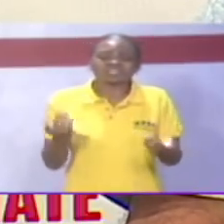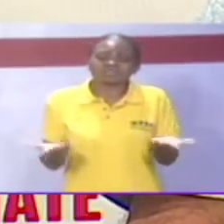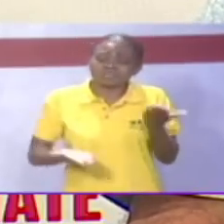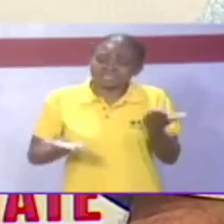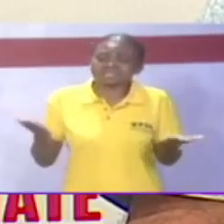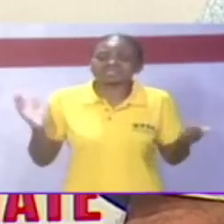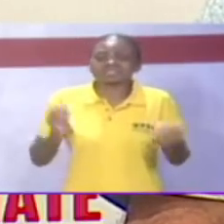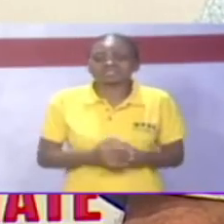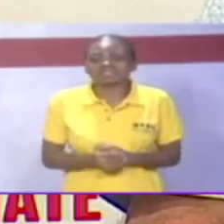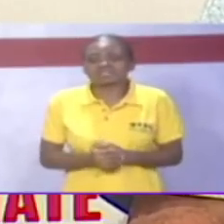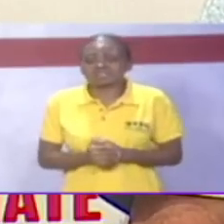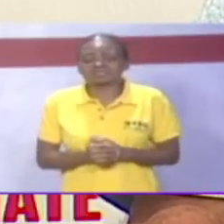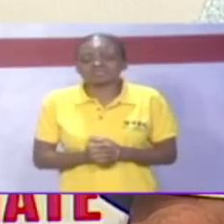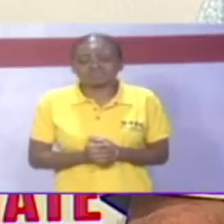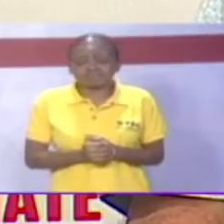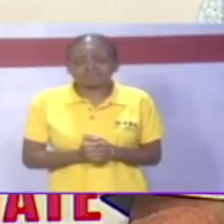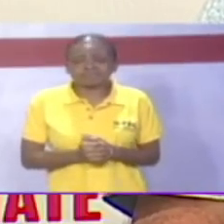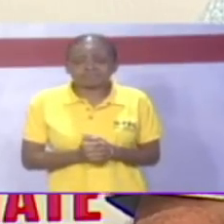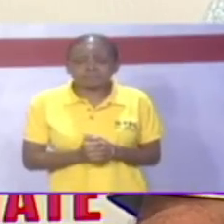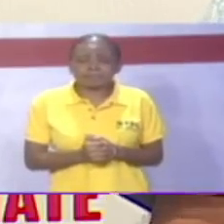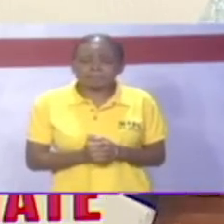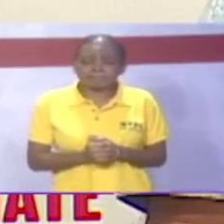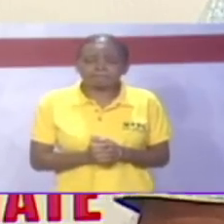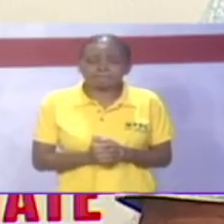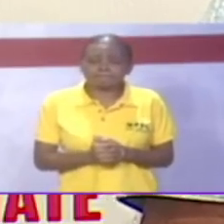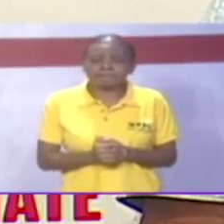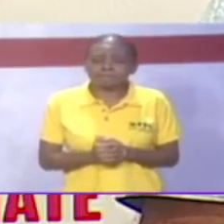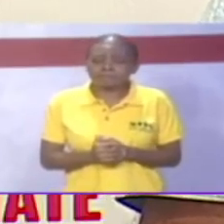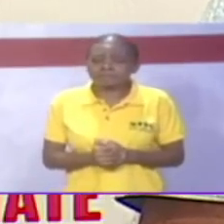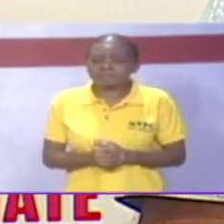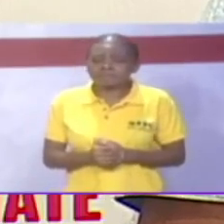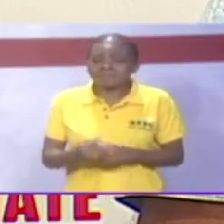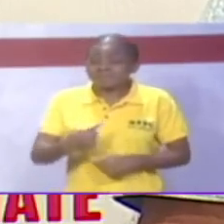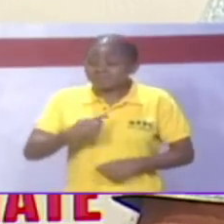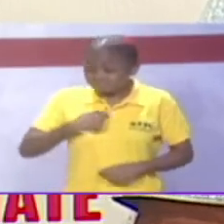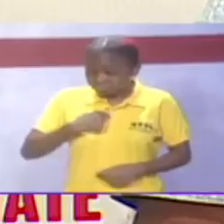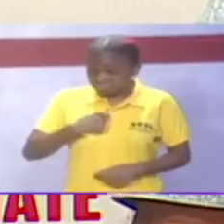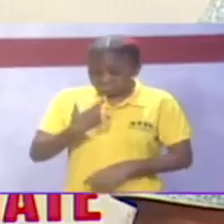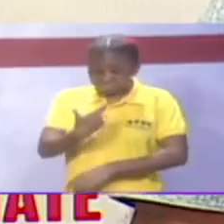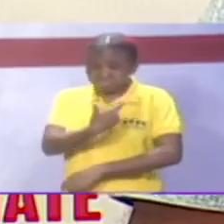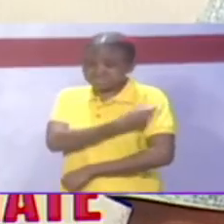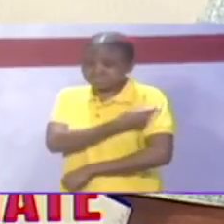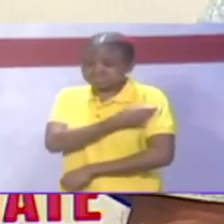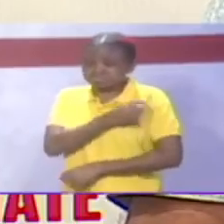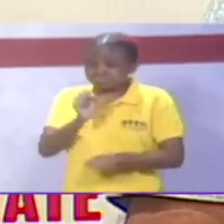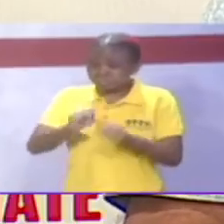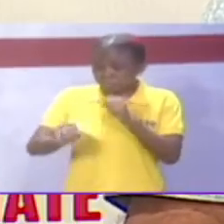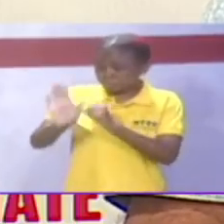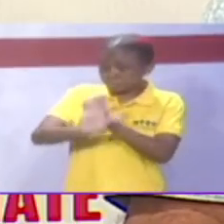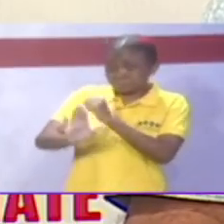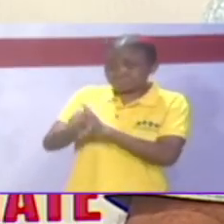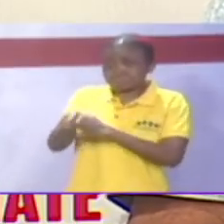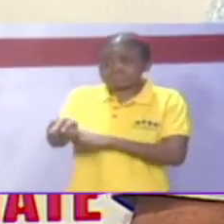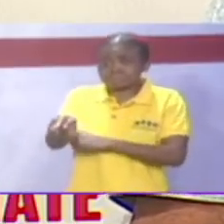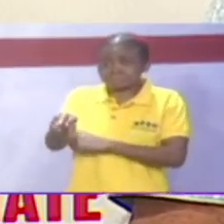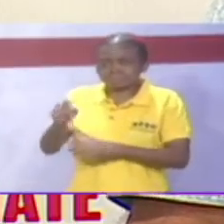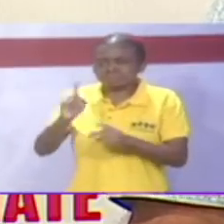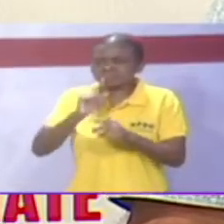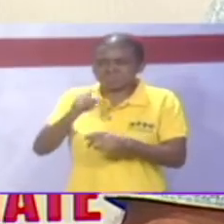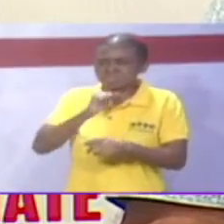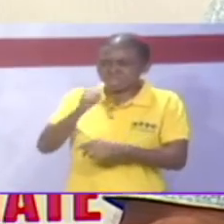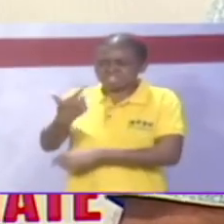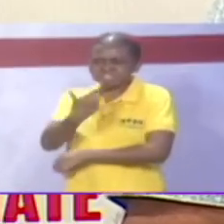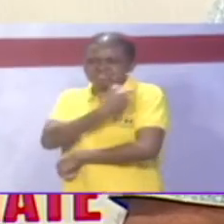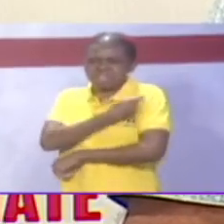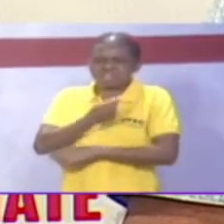it, but they won't get vaccinated so I won't get it. We all need to do this thing. And the quicker we